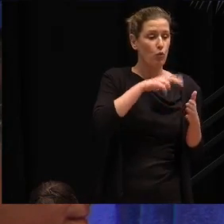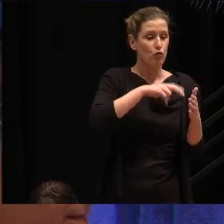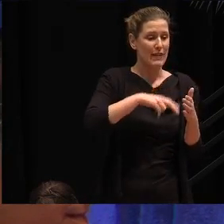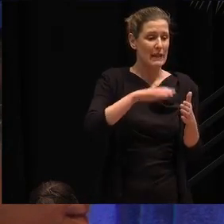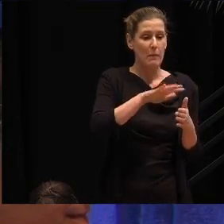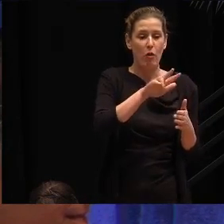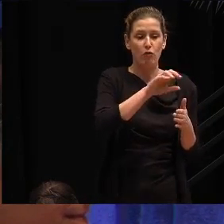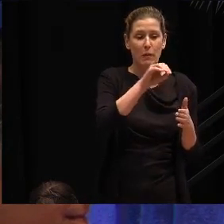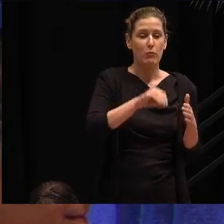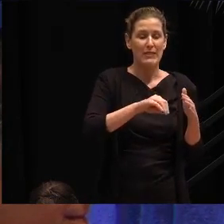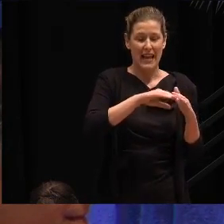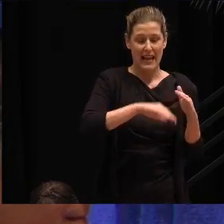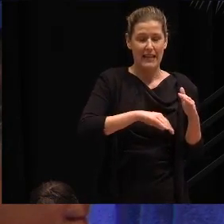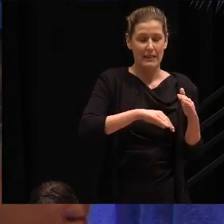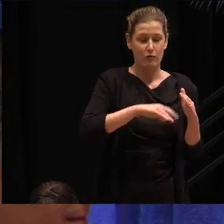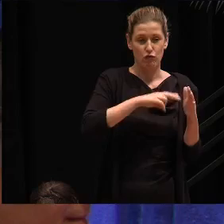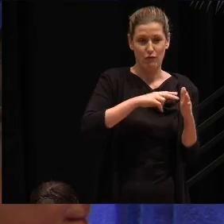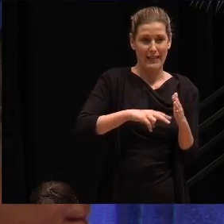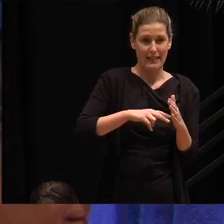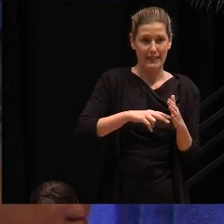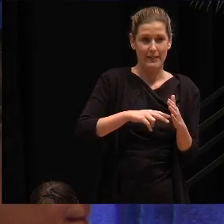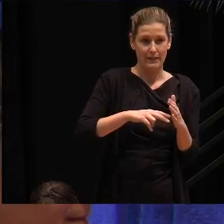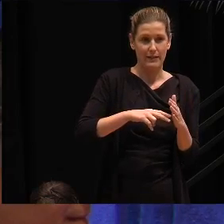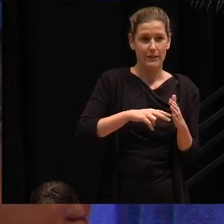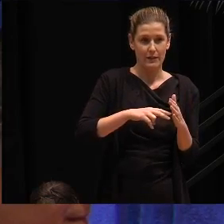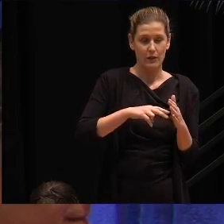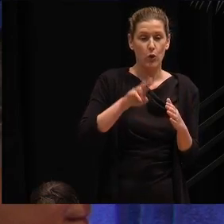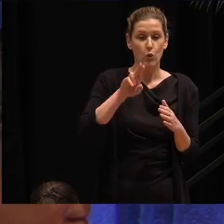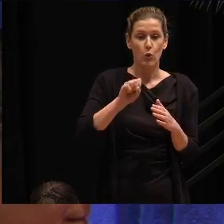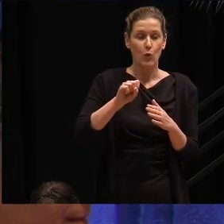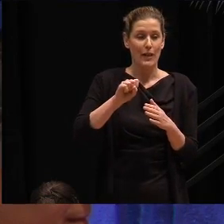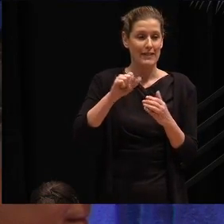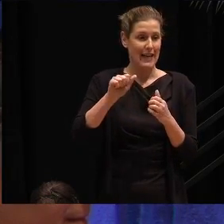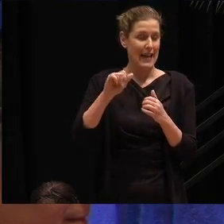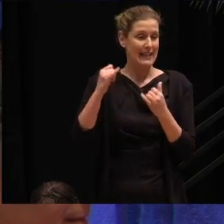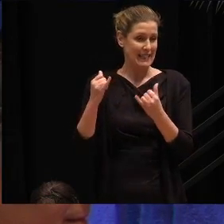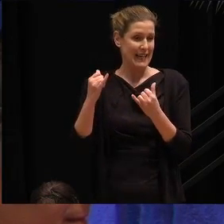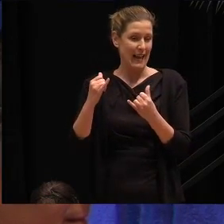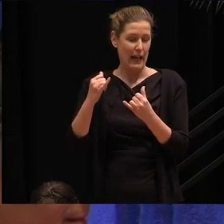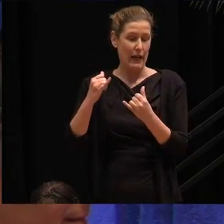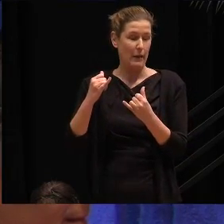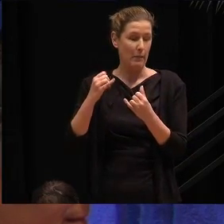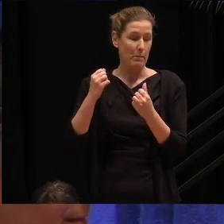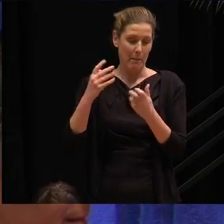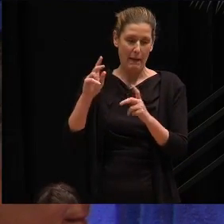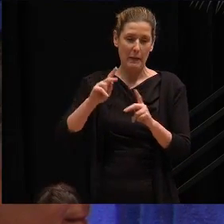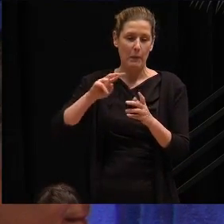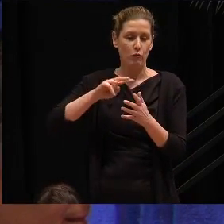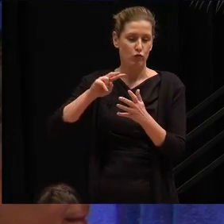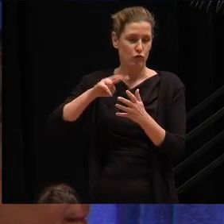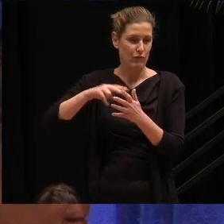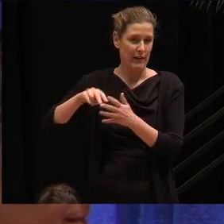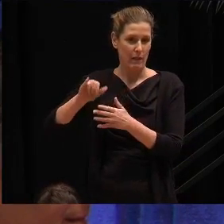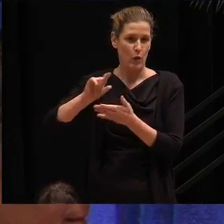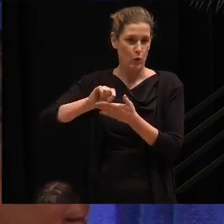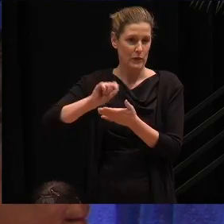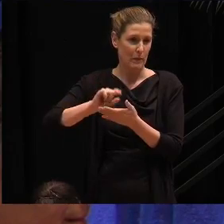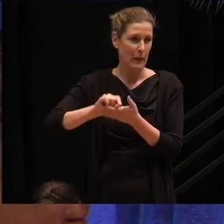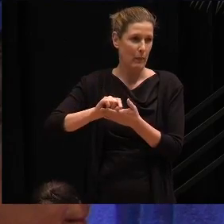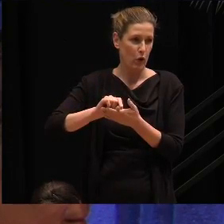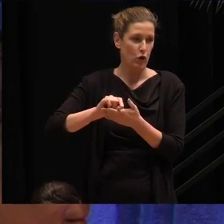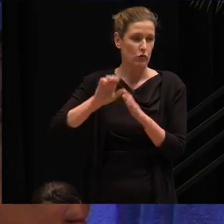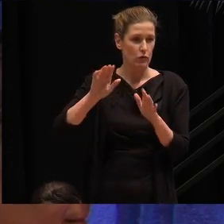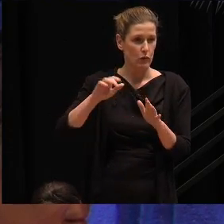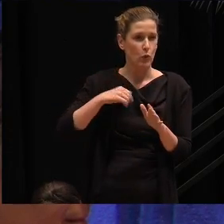read, right? USA Today is one of the most read newspapers. So we're sitting here, and these are the really, really important things that we should be discussing. The top